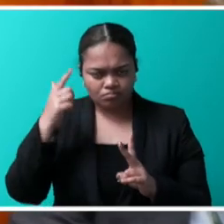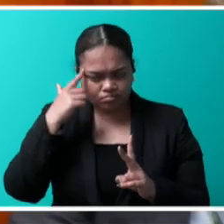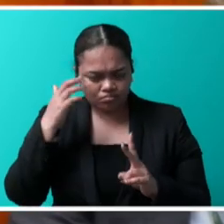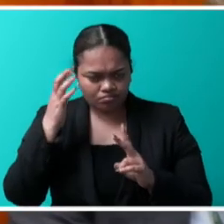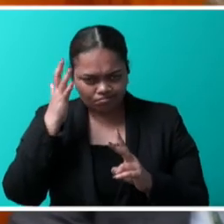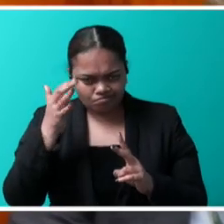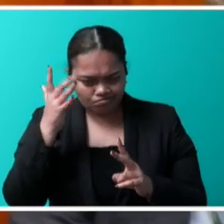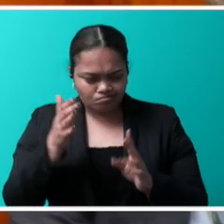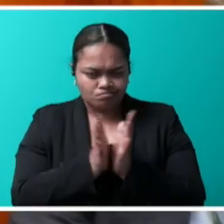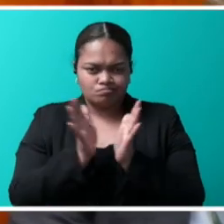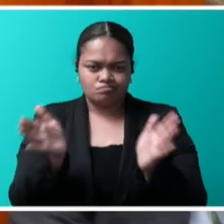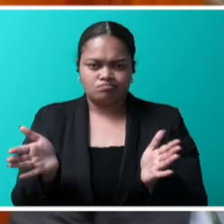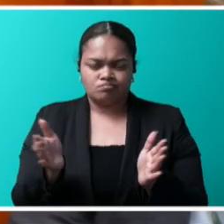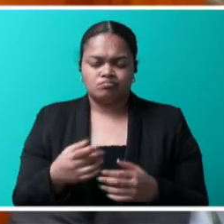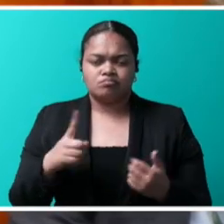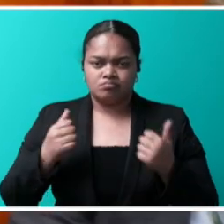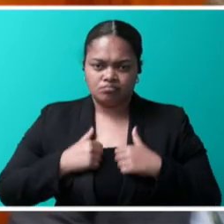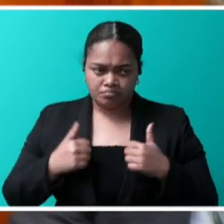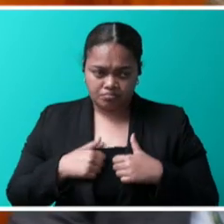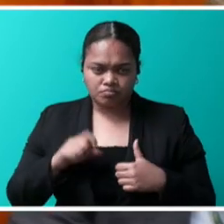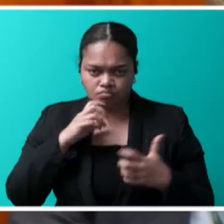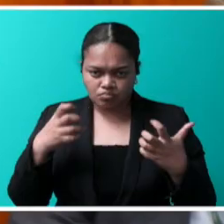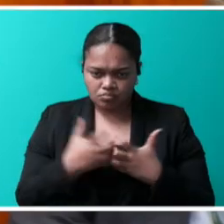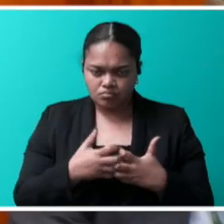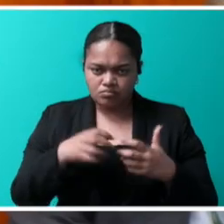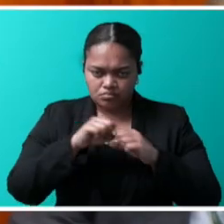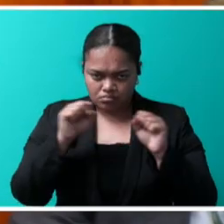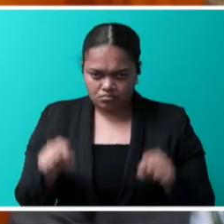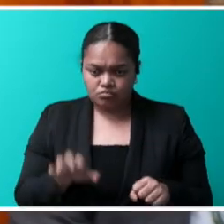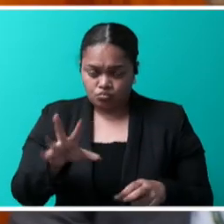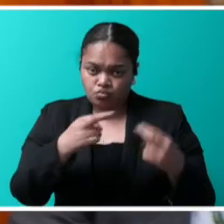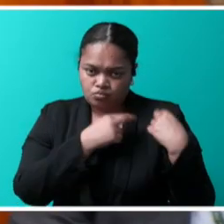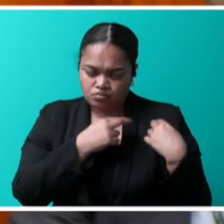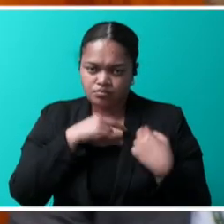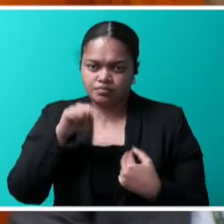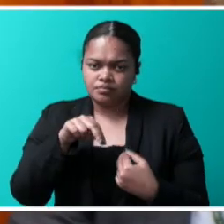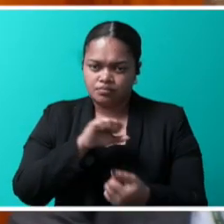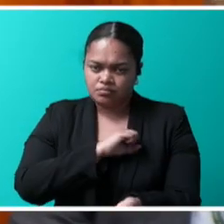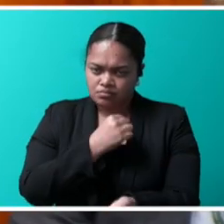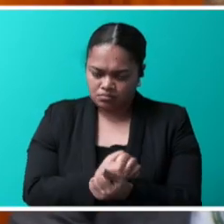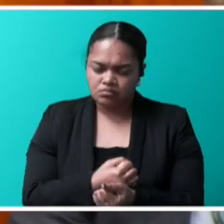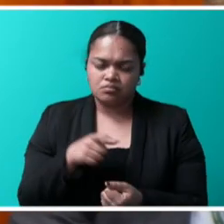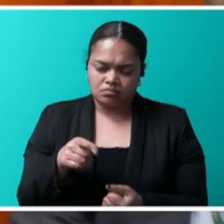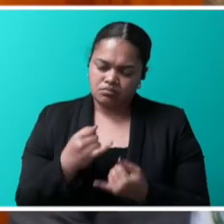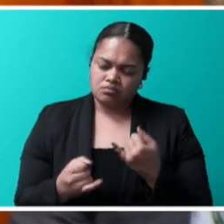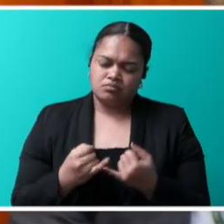health will remain central to the system, and your role in strengthening it will be